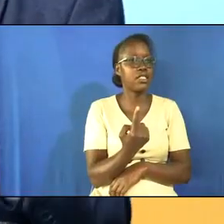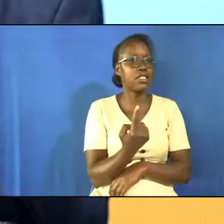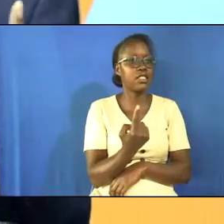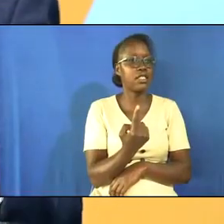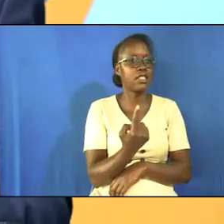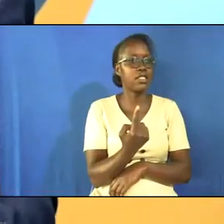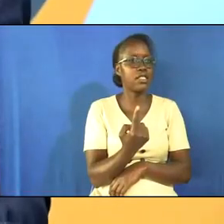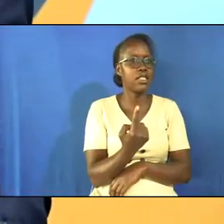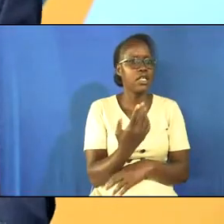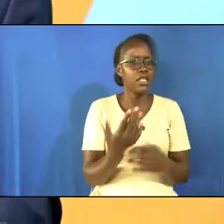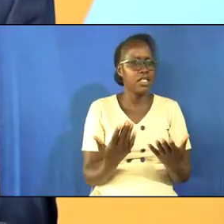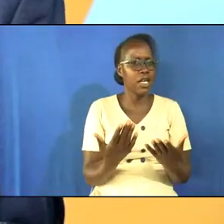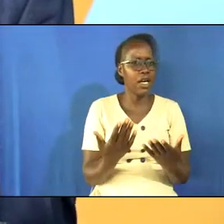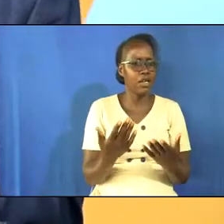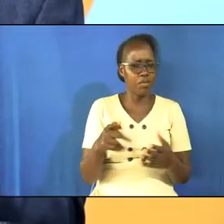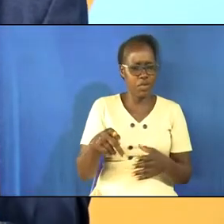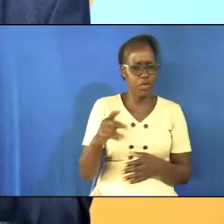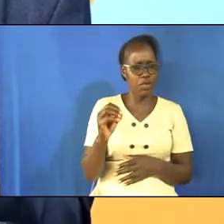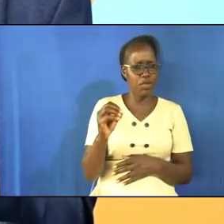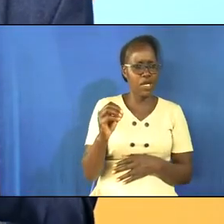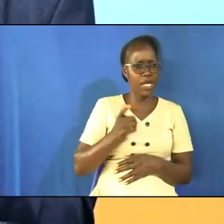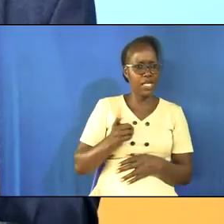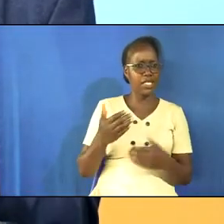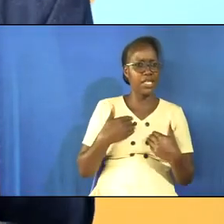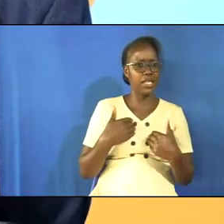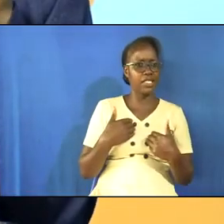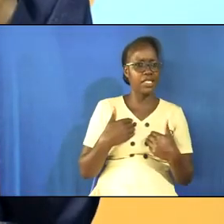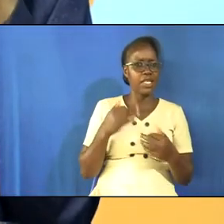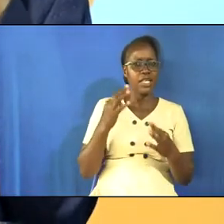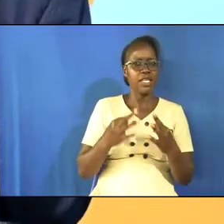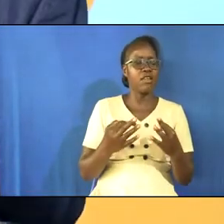is the first period that a lady has. So if a lady has a